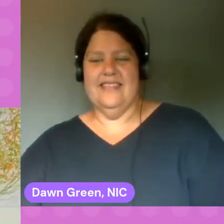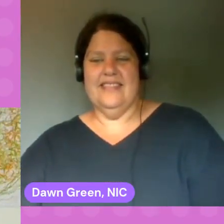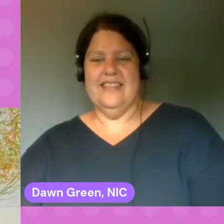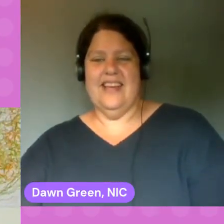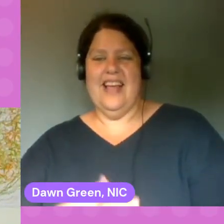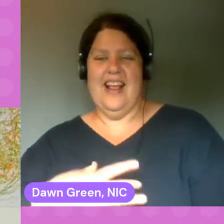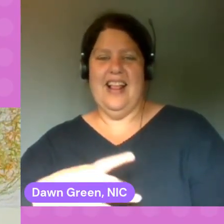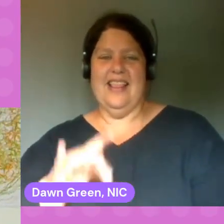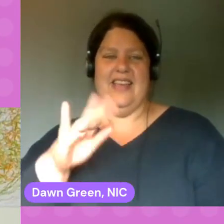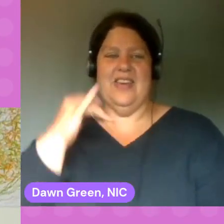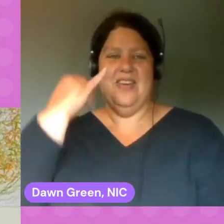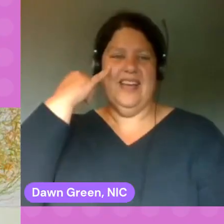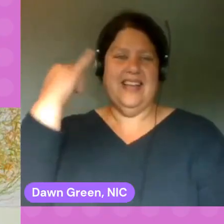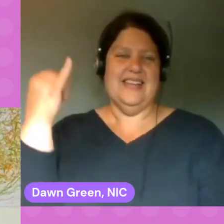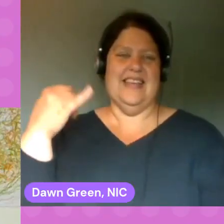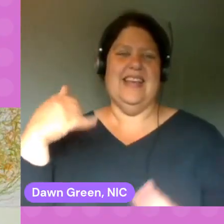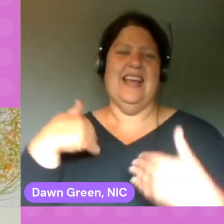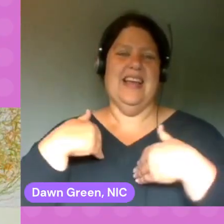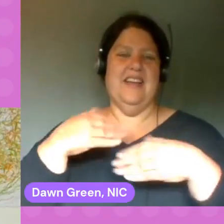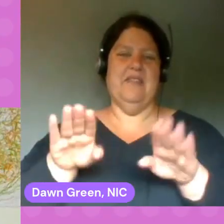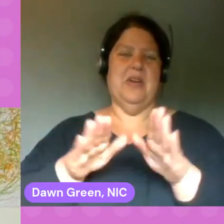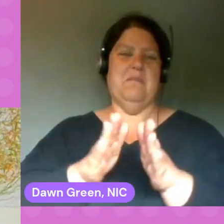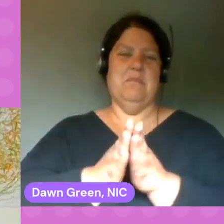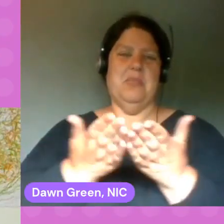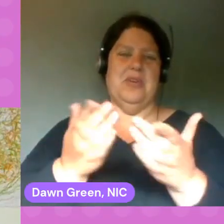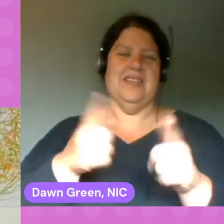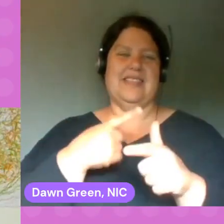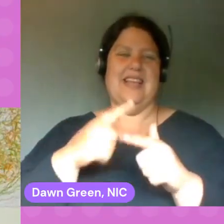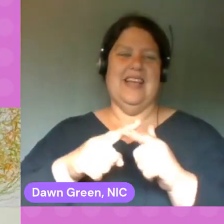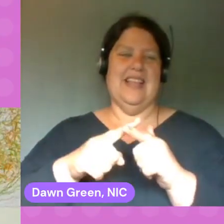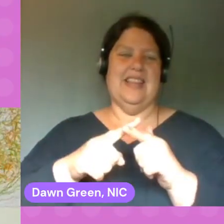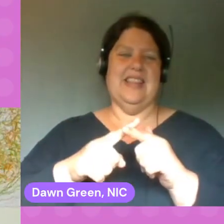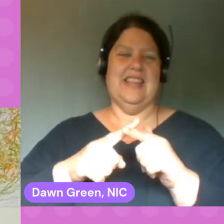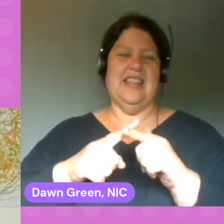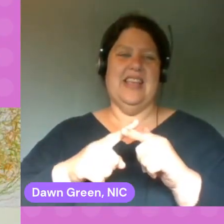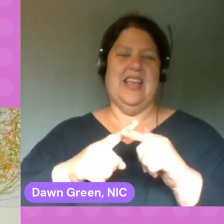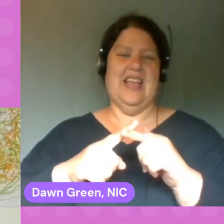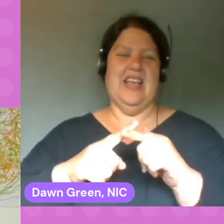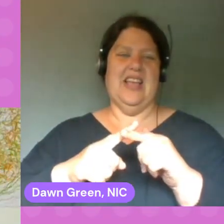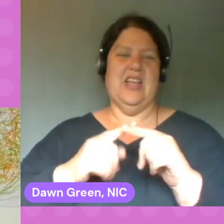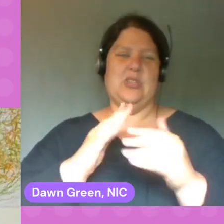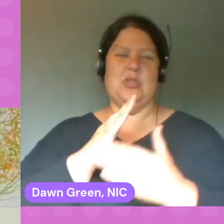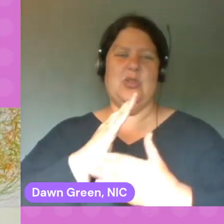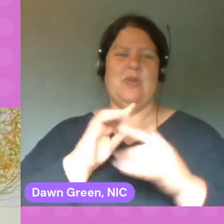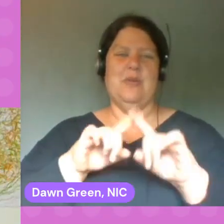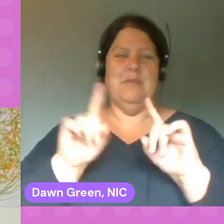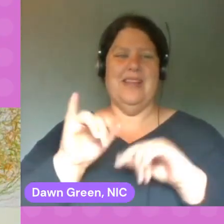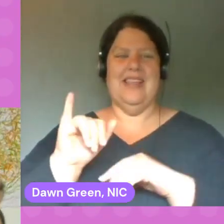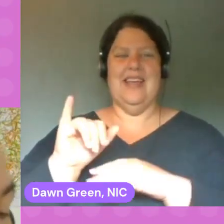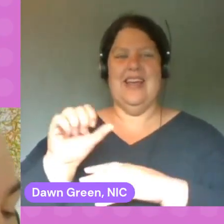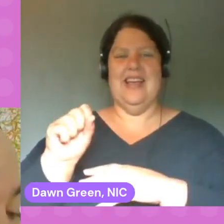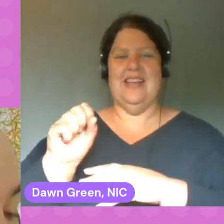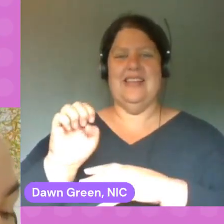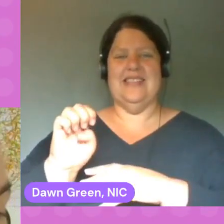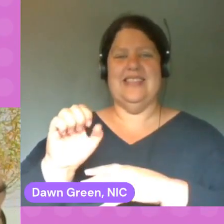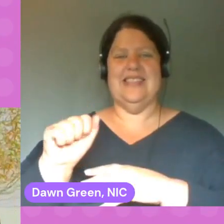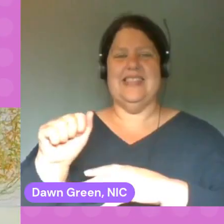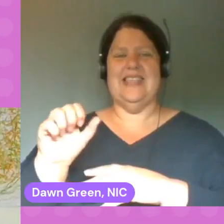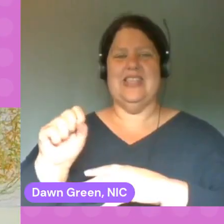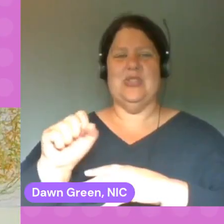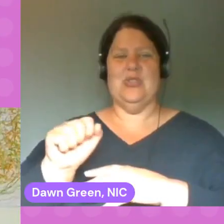idea having like books and then just fixed slope, but kind of like a seesaw slope. Oops.